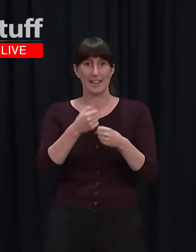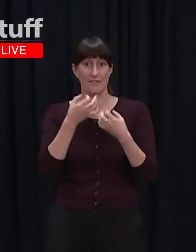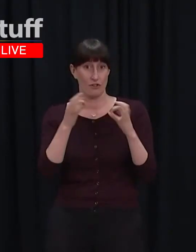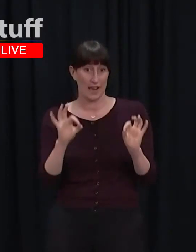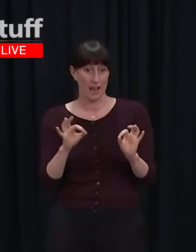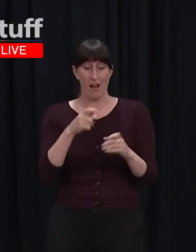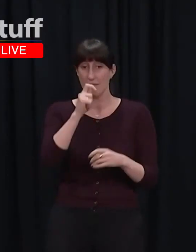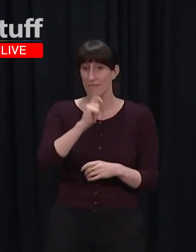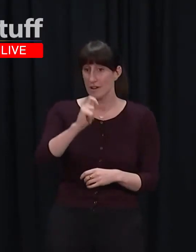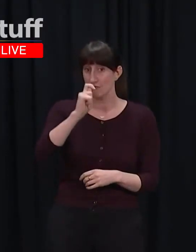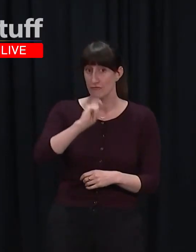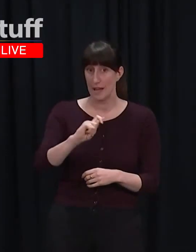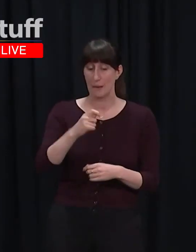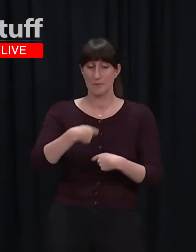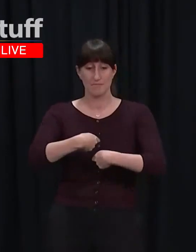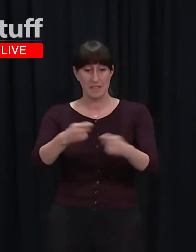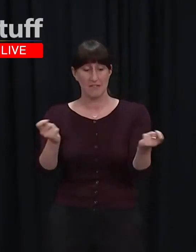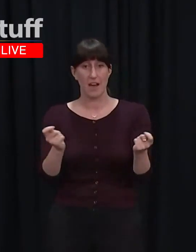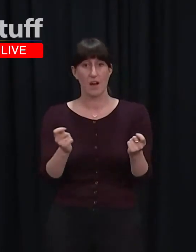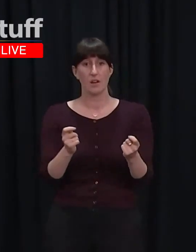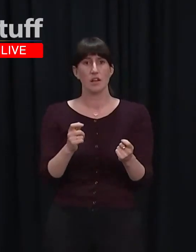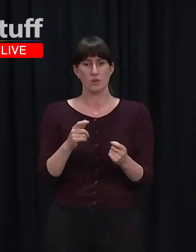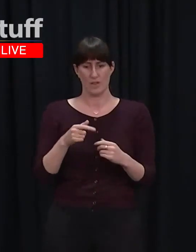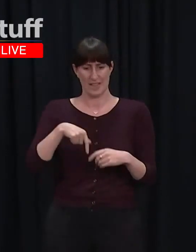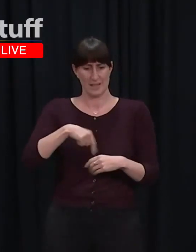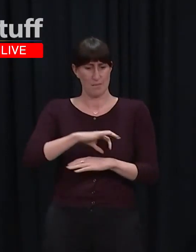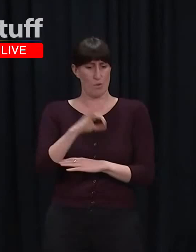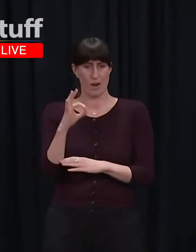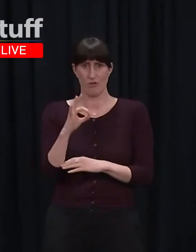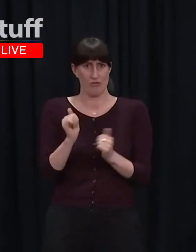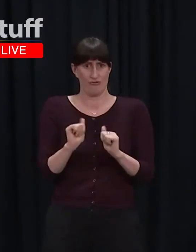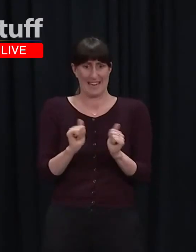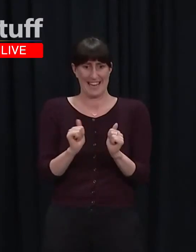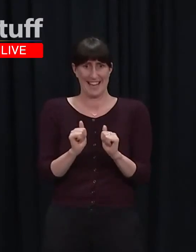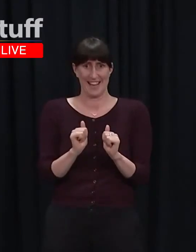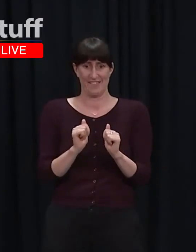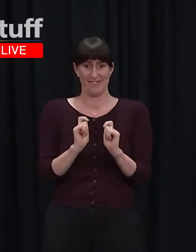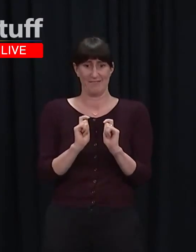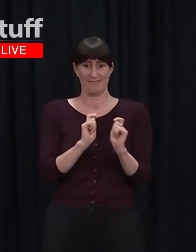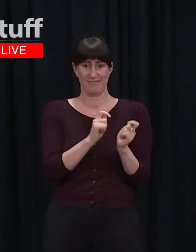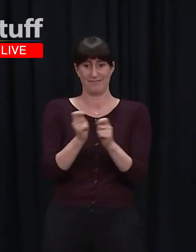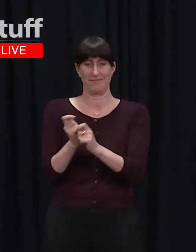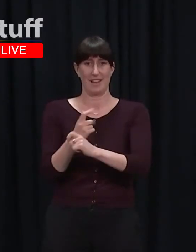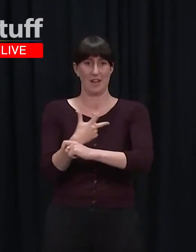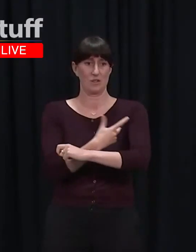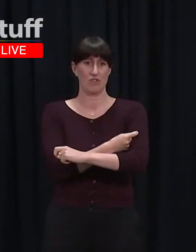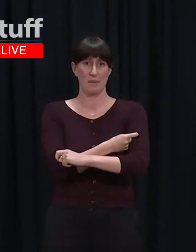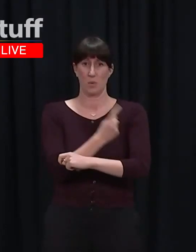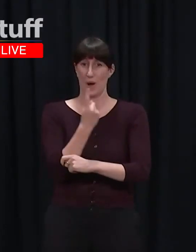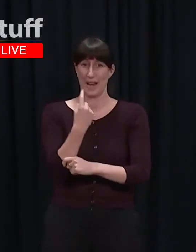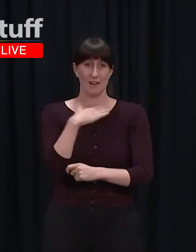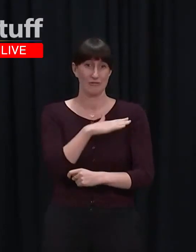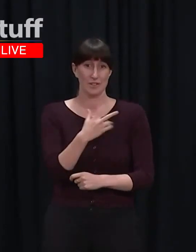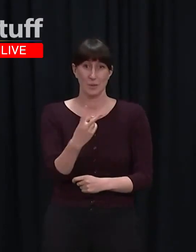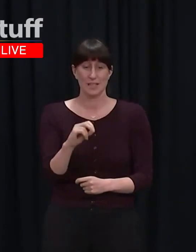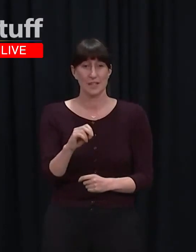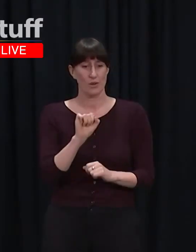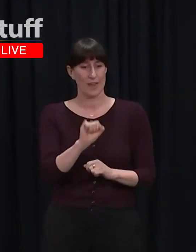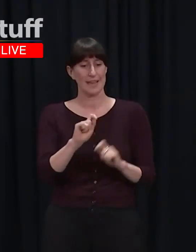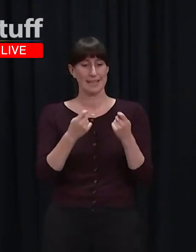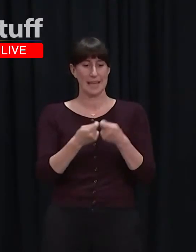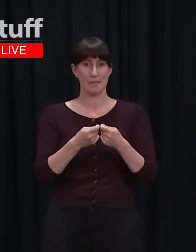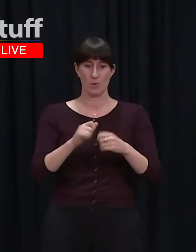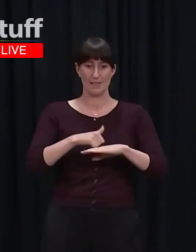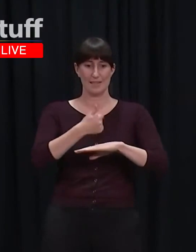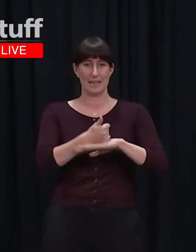and ice cream. And within the first few hours this morning, they'd already administered 120 doses there. So thanks very much to the team.